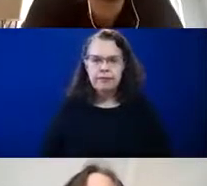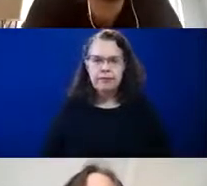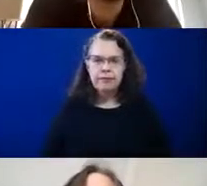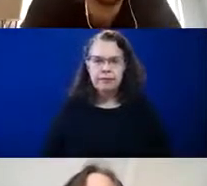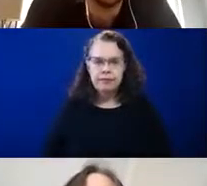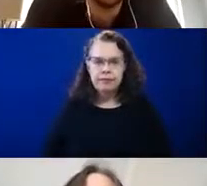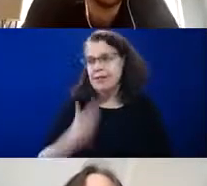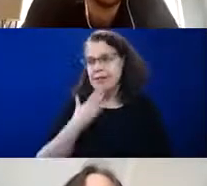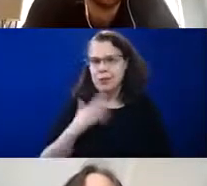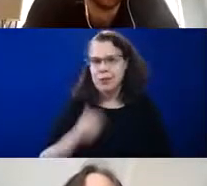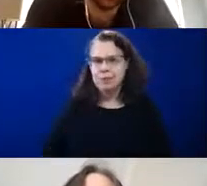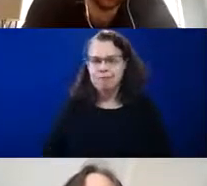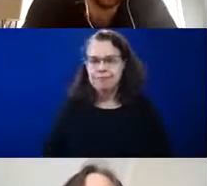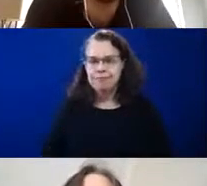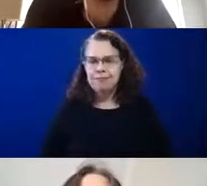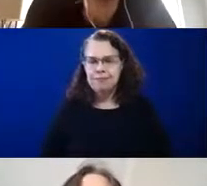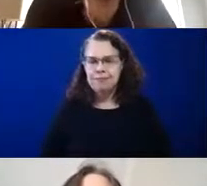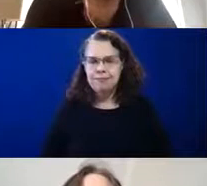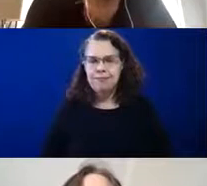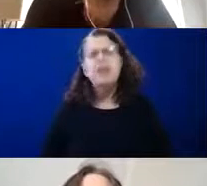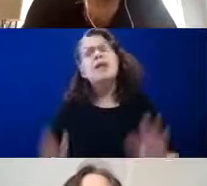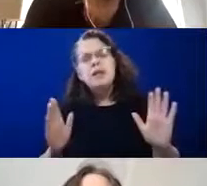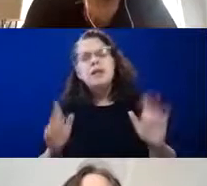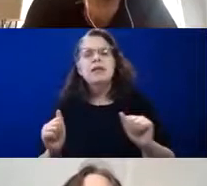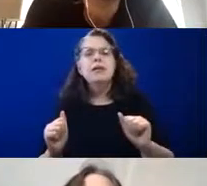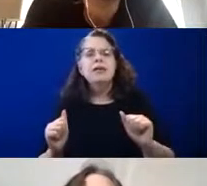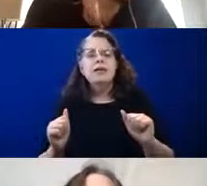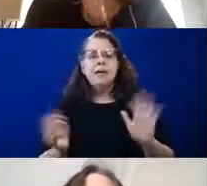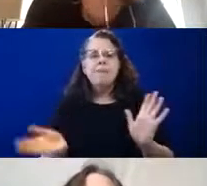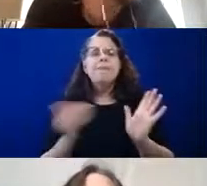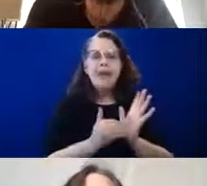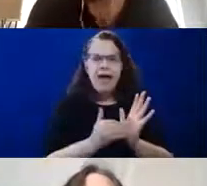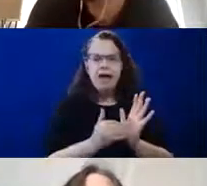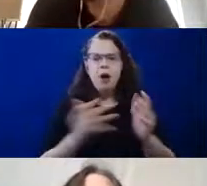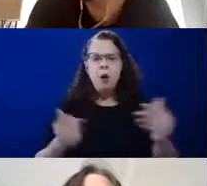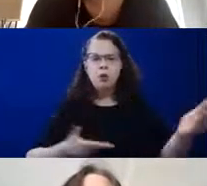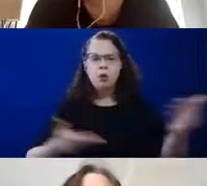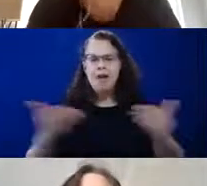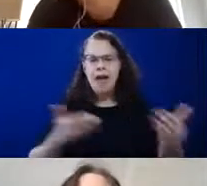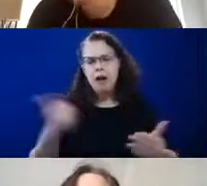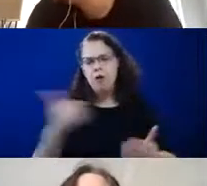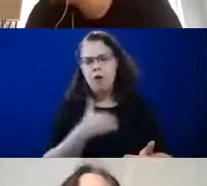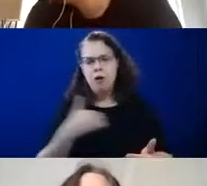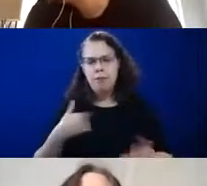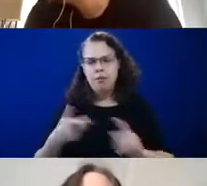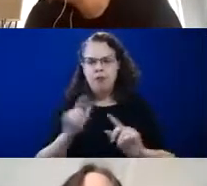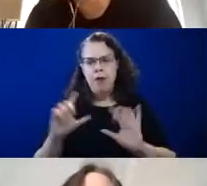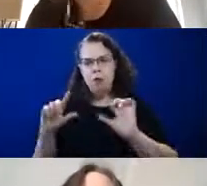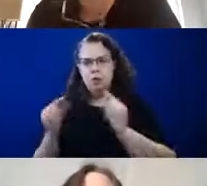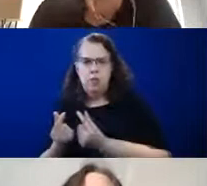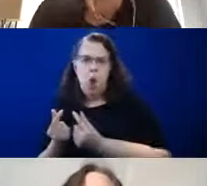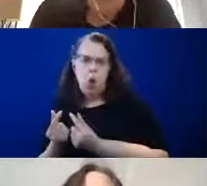Thank you. And I don't know if I just want to invite other members of our small group